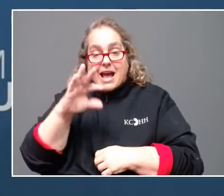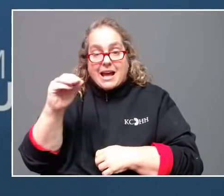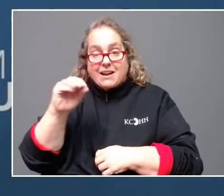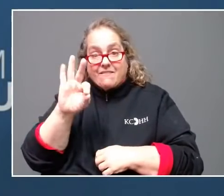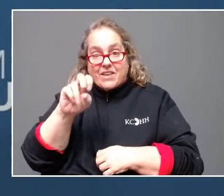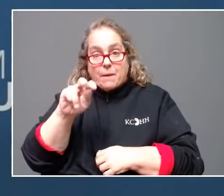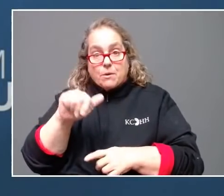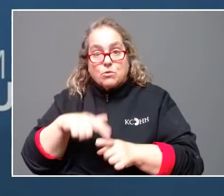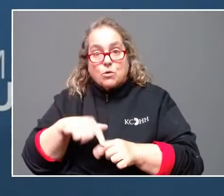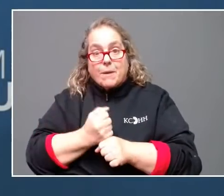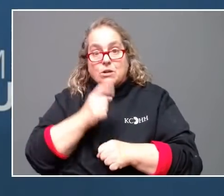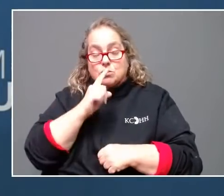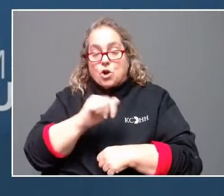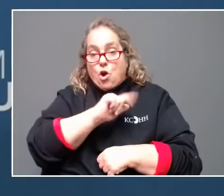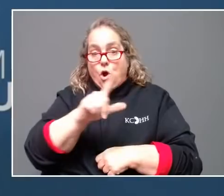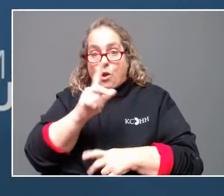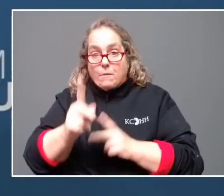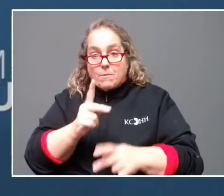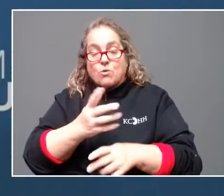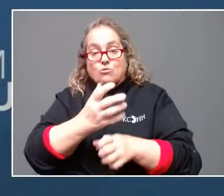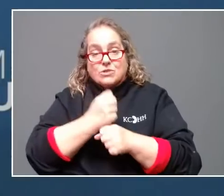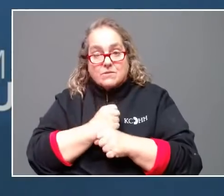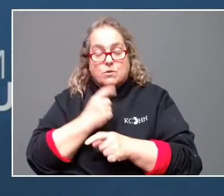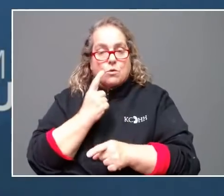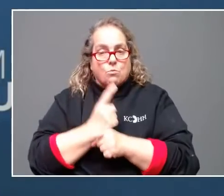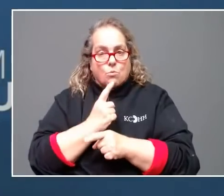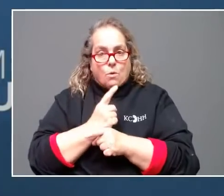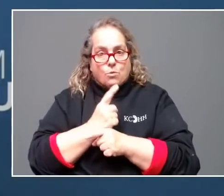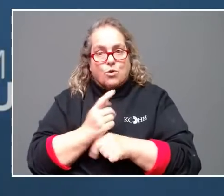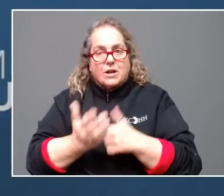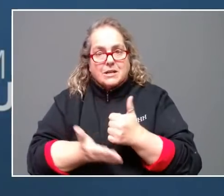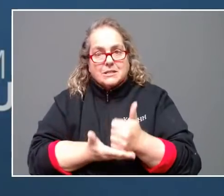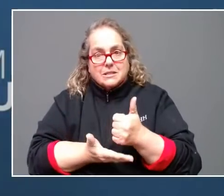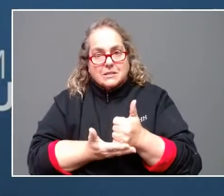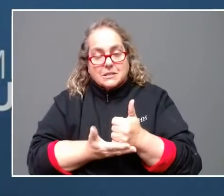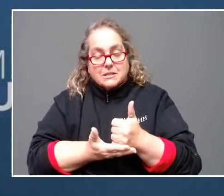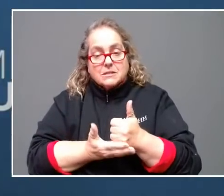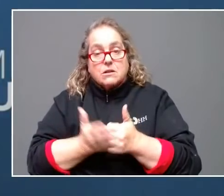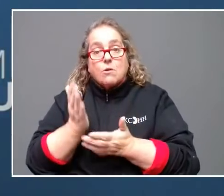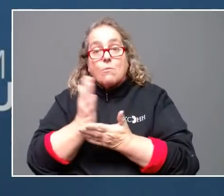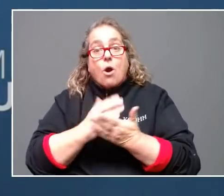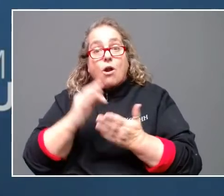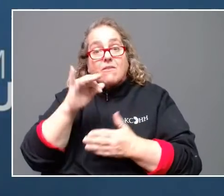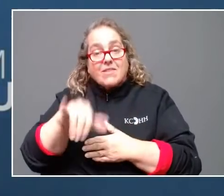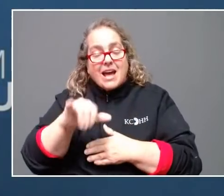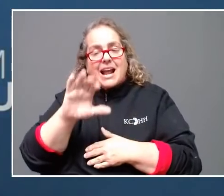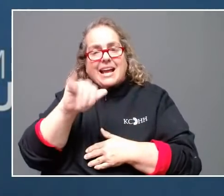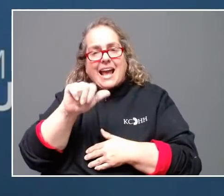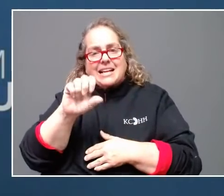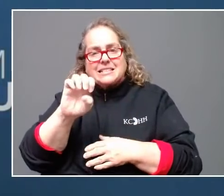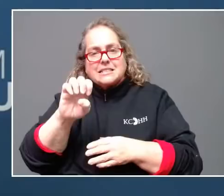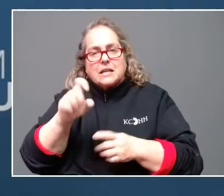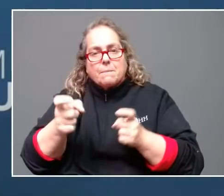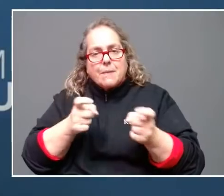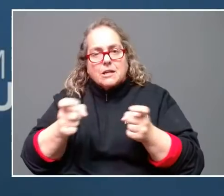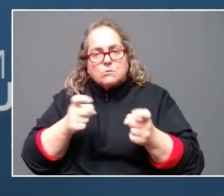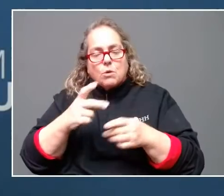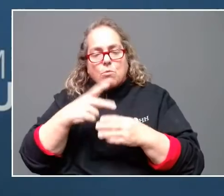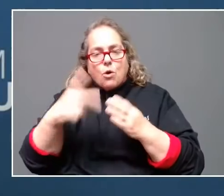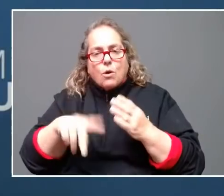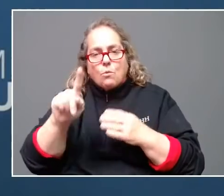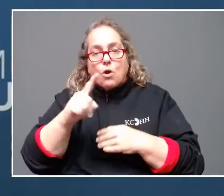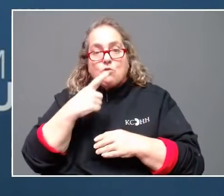individuals are receiving the proper assistance. Part of that is a case management program where the Red Cross